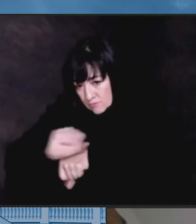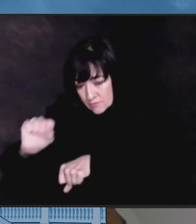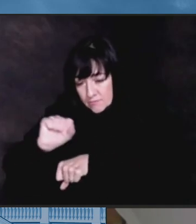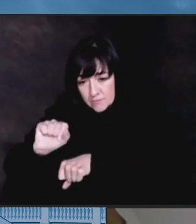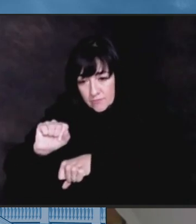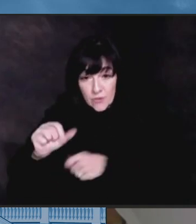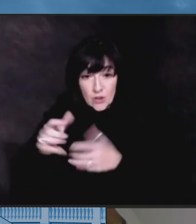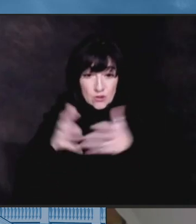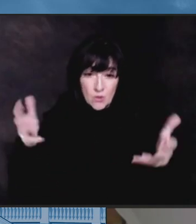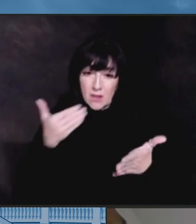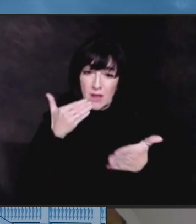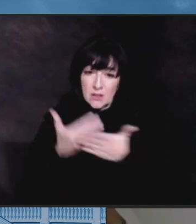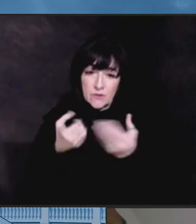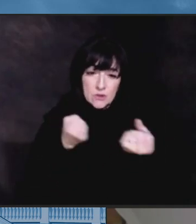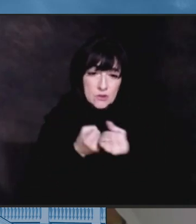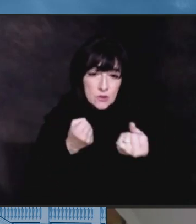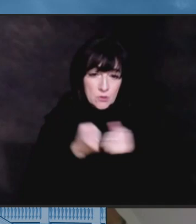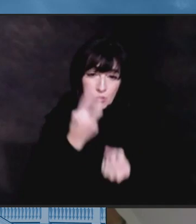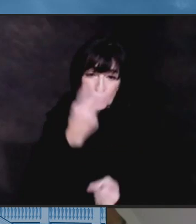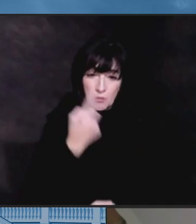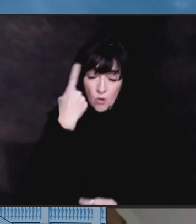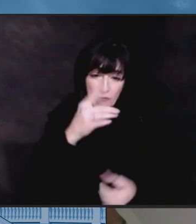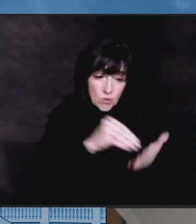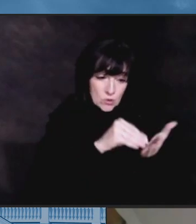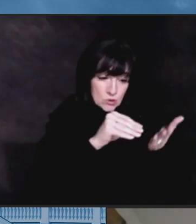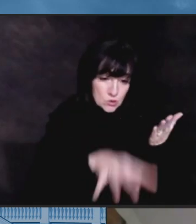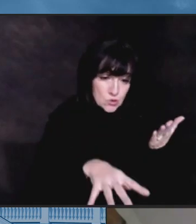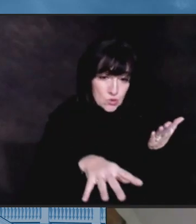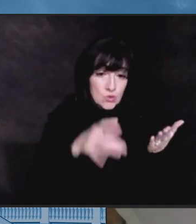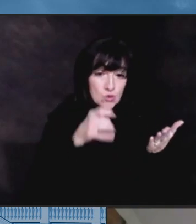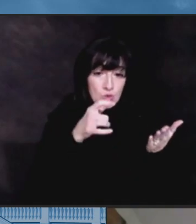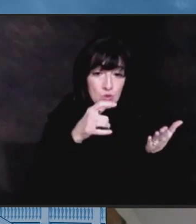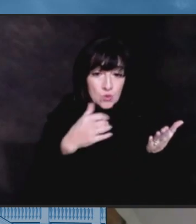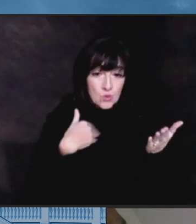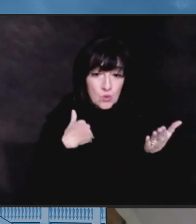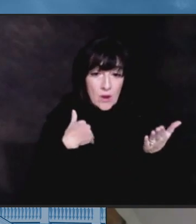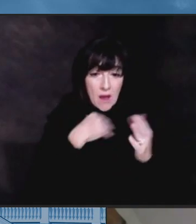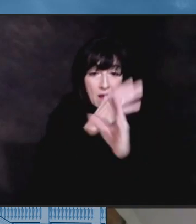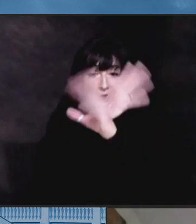support going out there, both for students in remote learning as well as our small